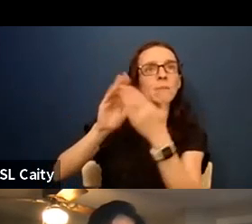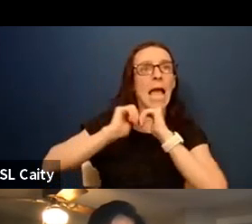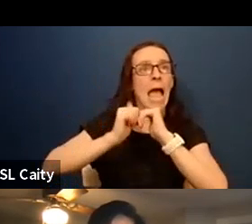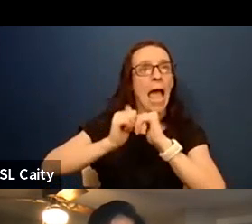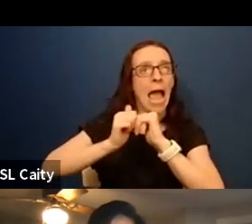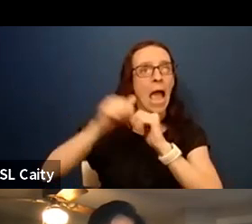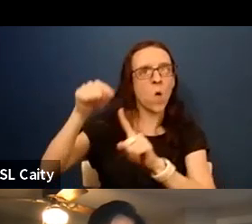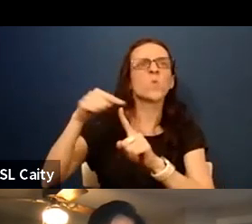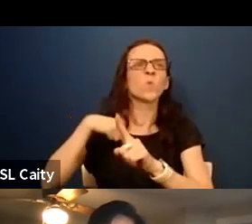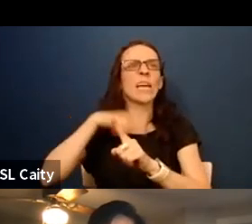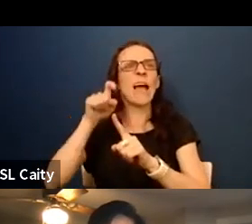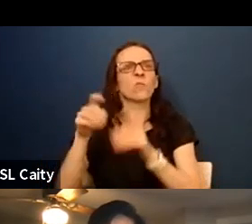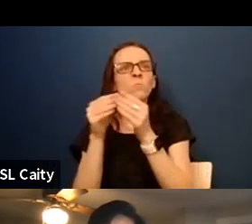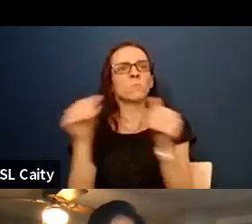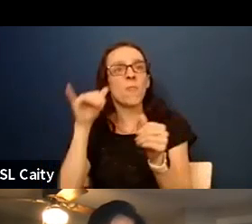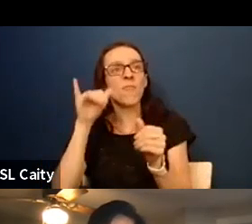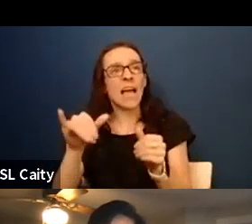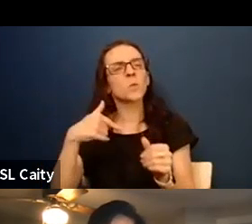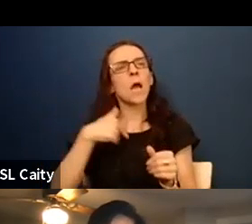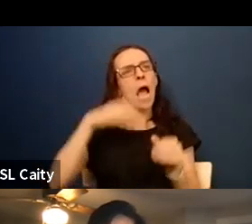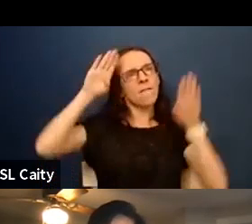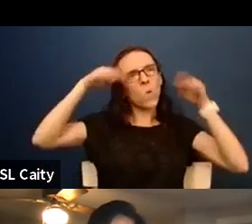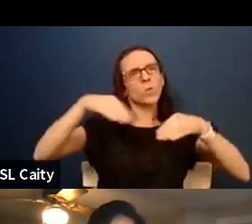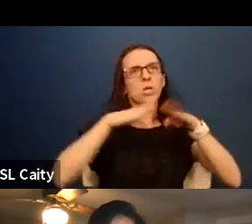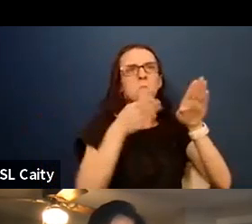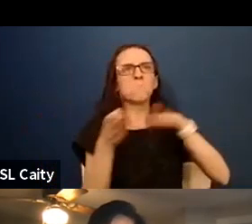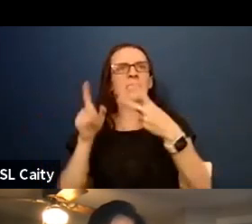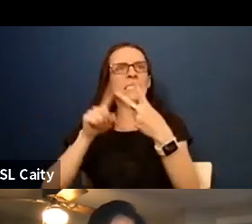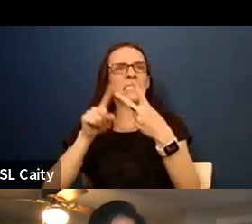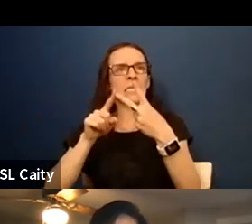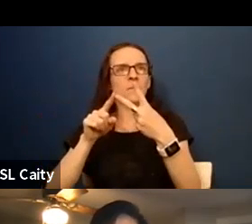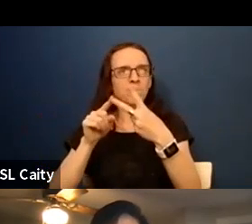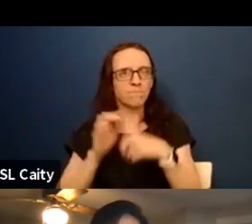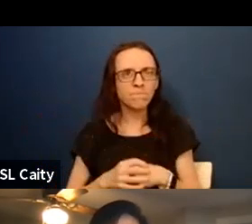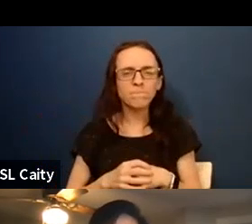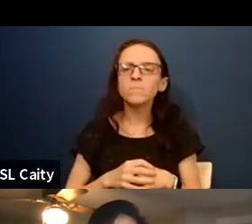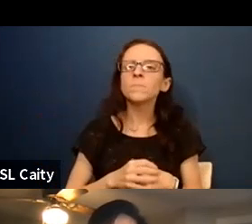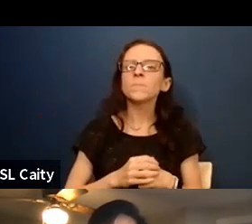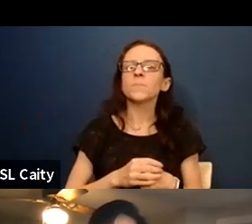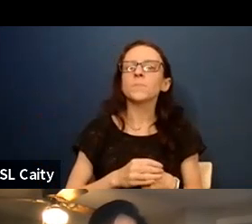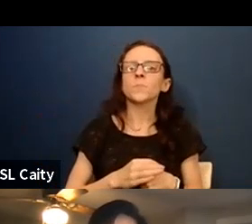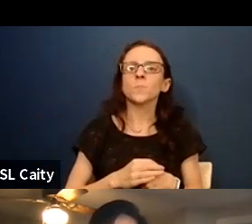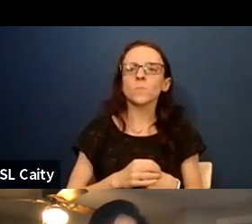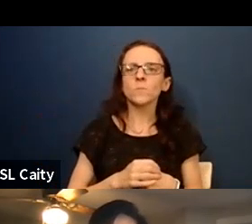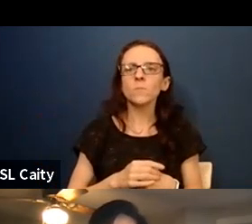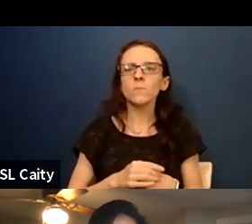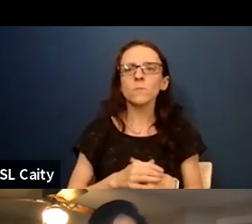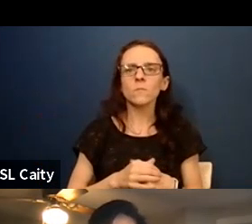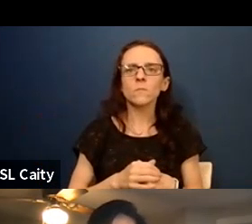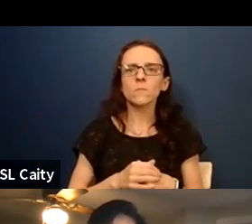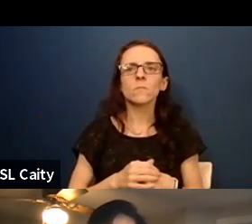start with the mechanism tonight. What we have on the